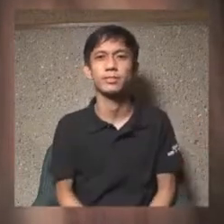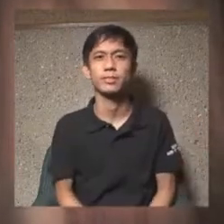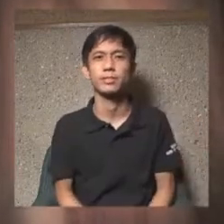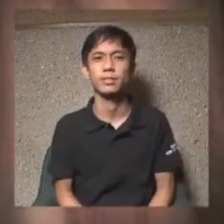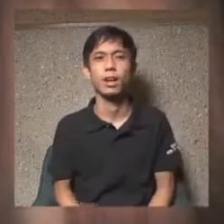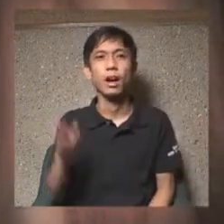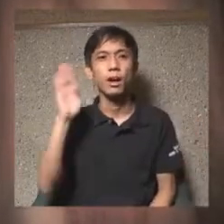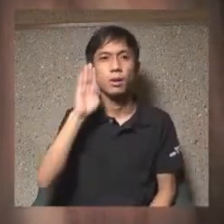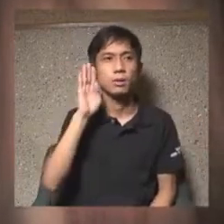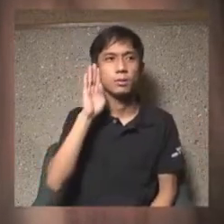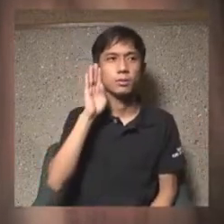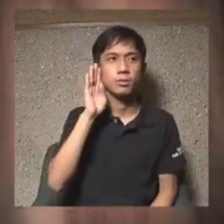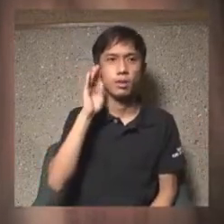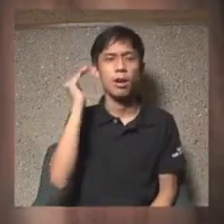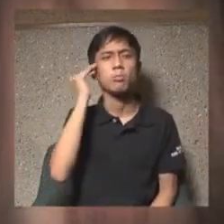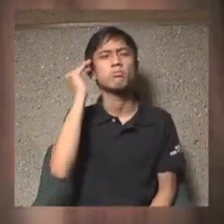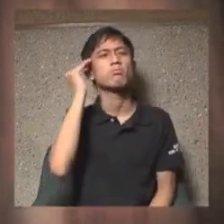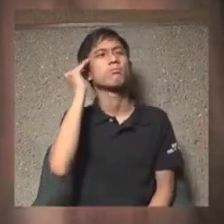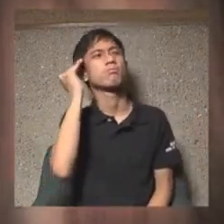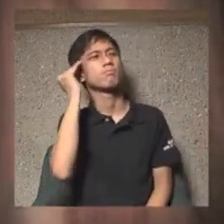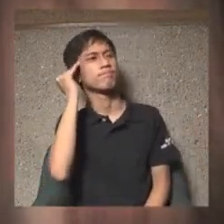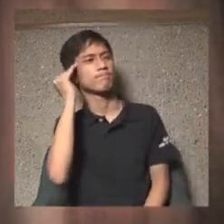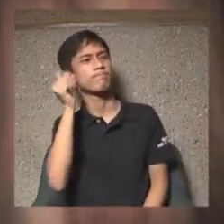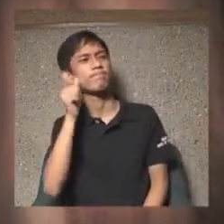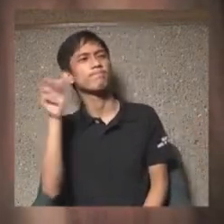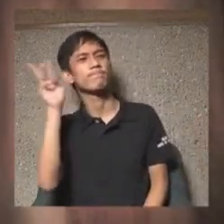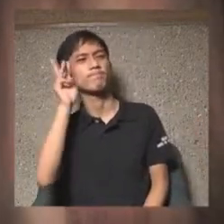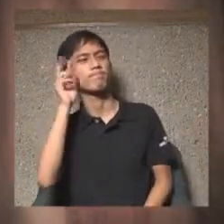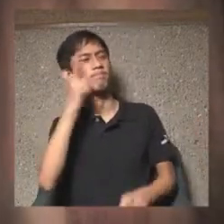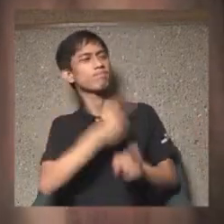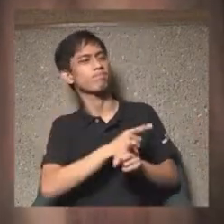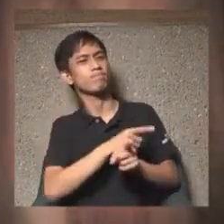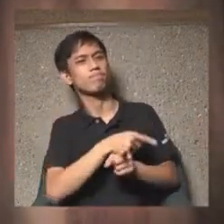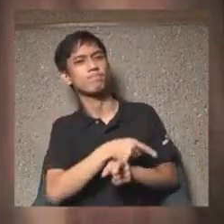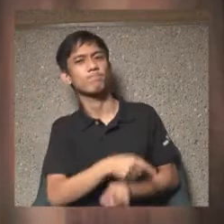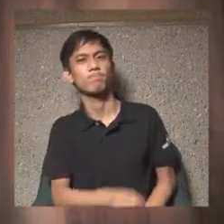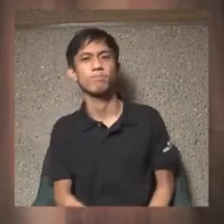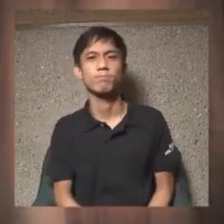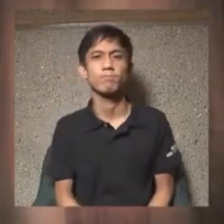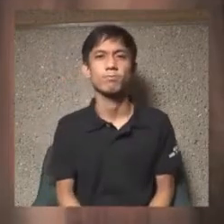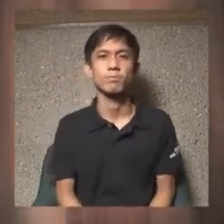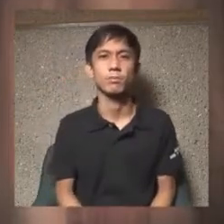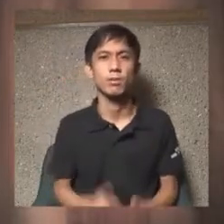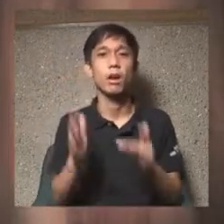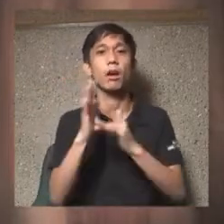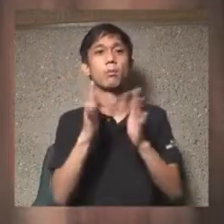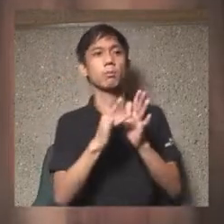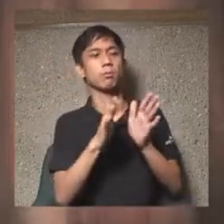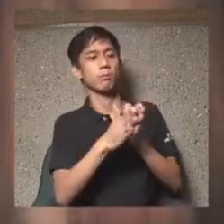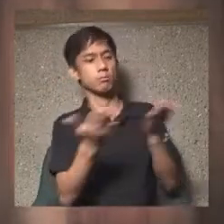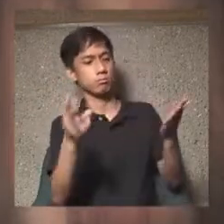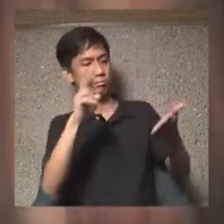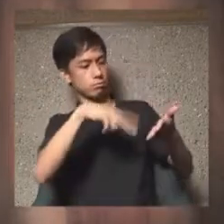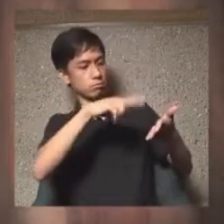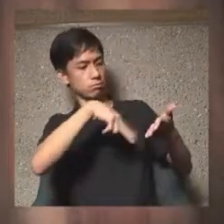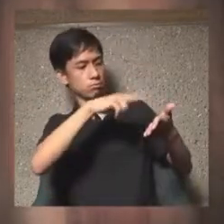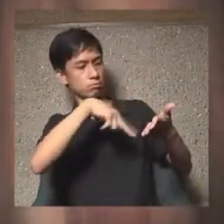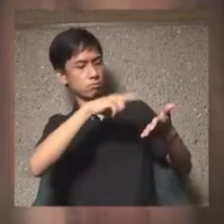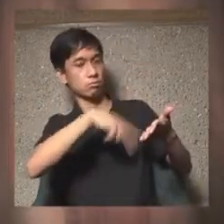And this is one of the strangest stories in the Bible. So come with me and let's read what happens from Genesis 32, verse